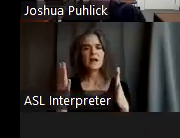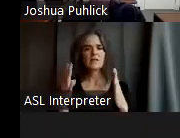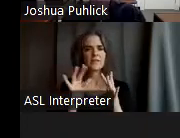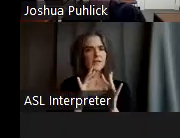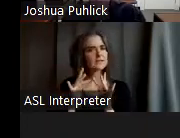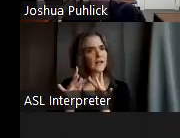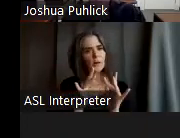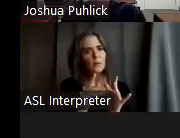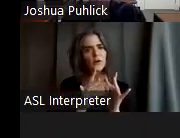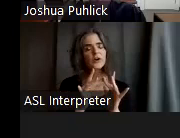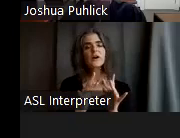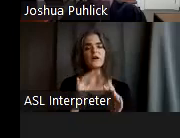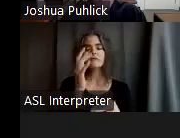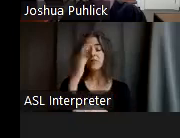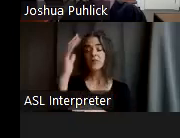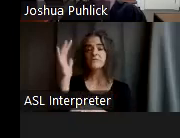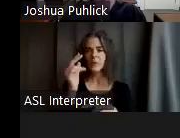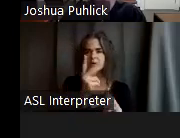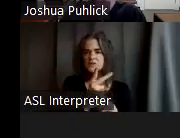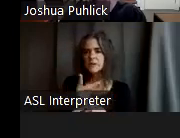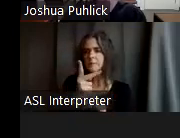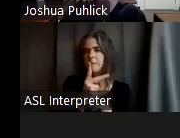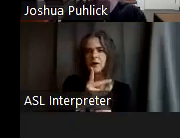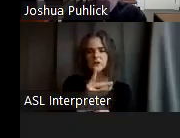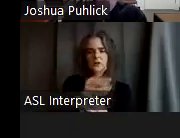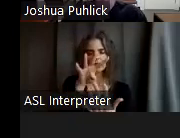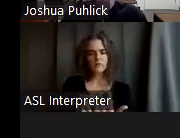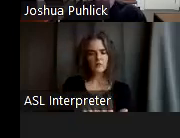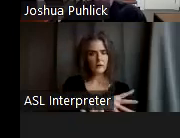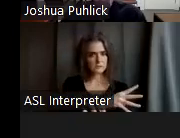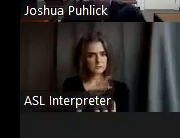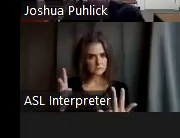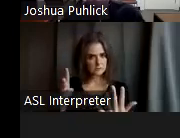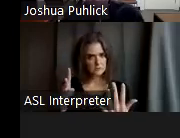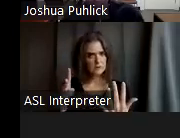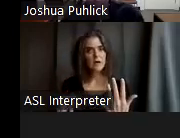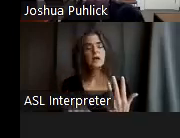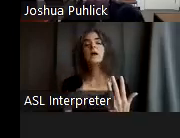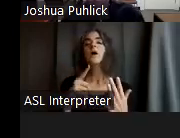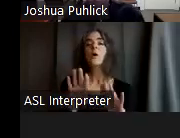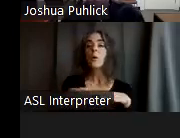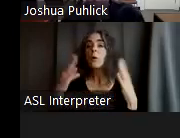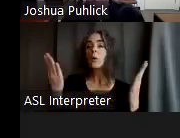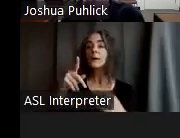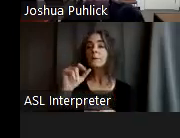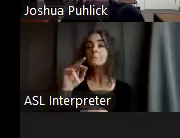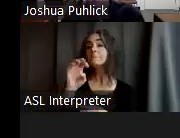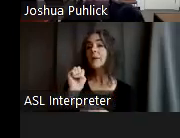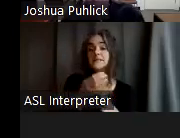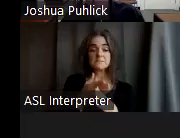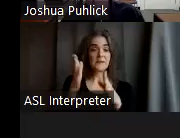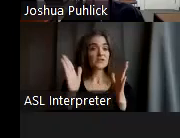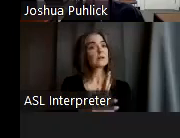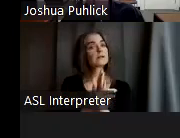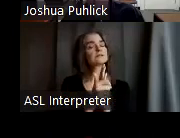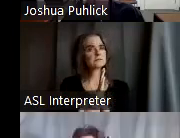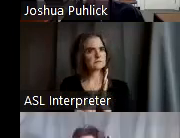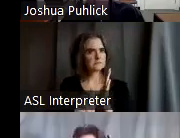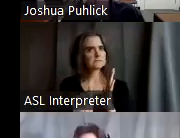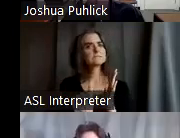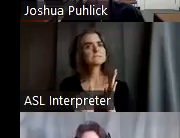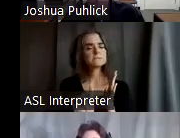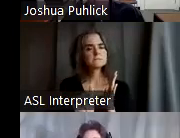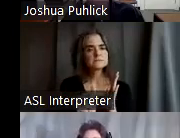monitoring plots. And these are some of the open pine specialists and indicator